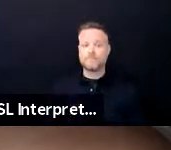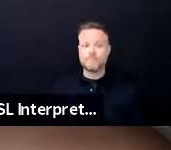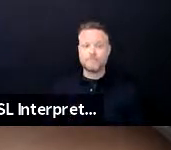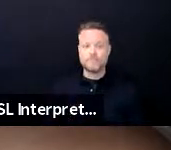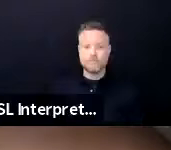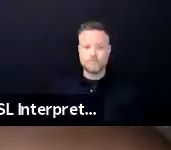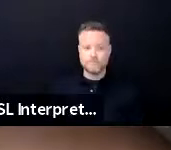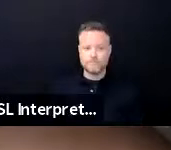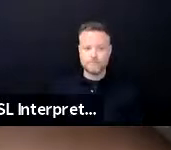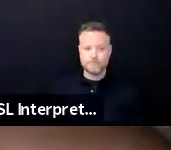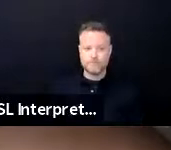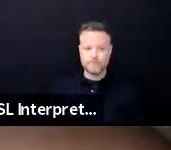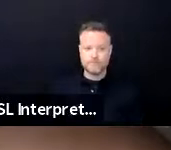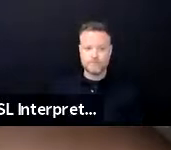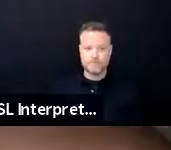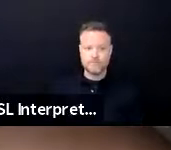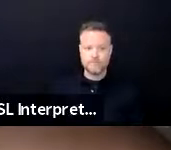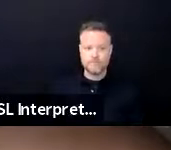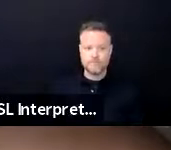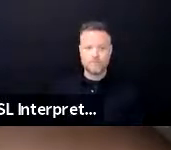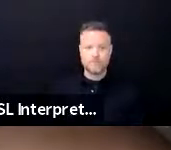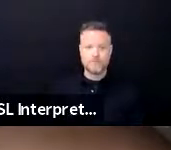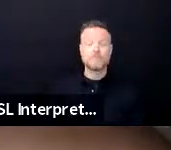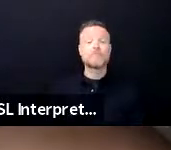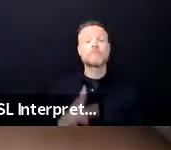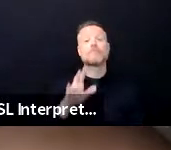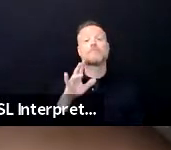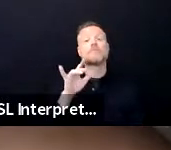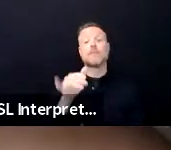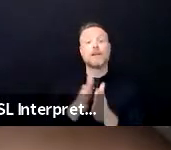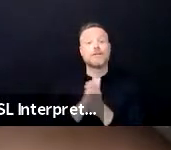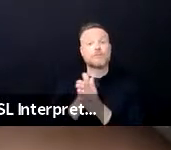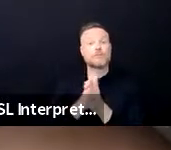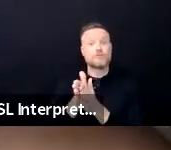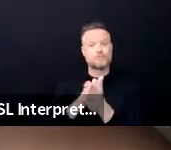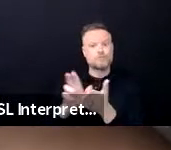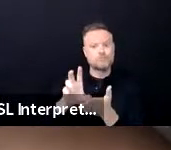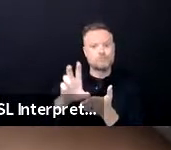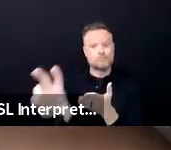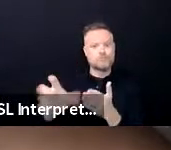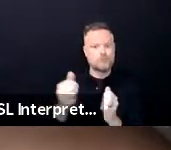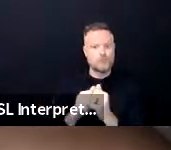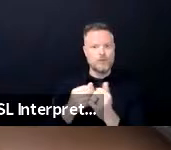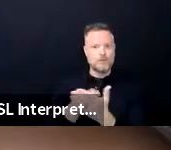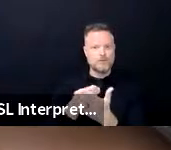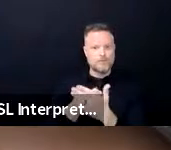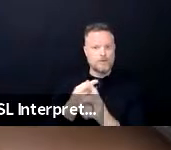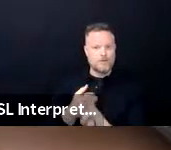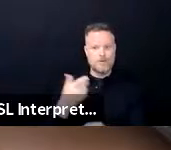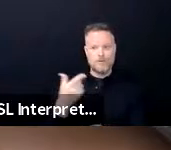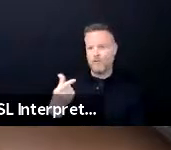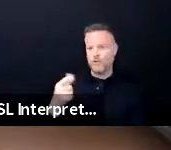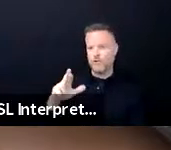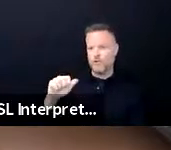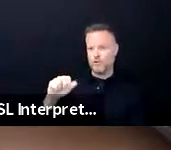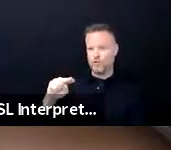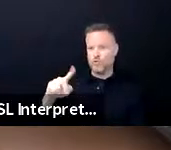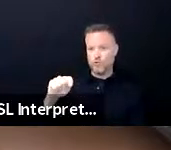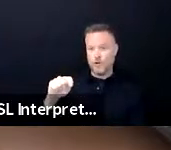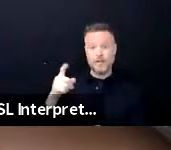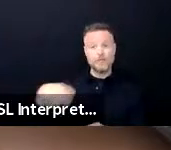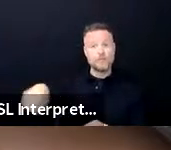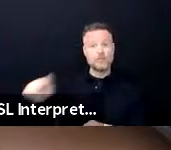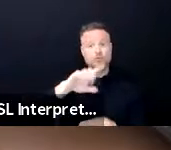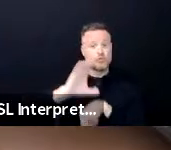by using funds from a flagship grant, and each of those churches that participated